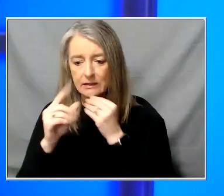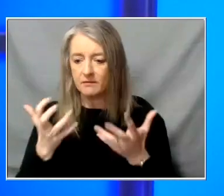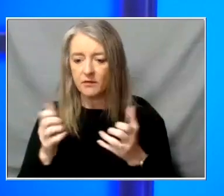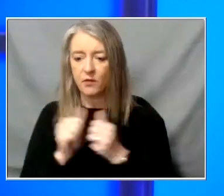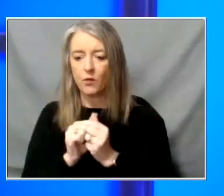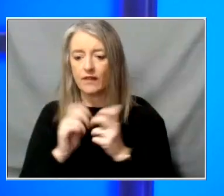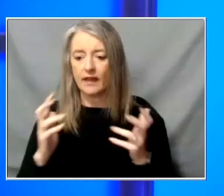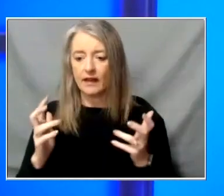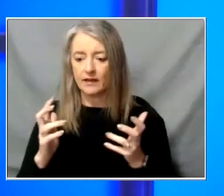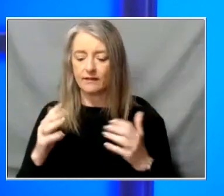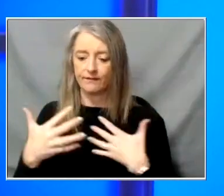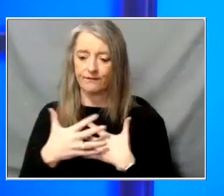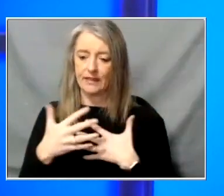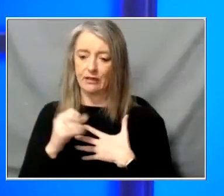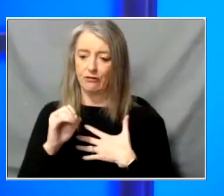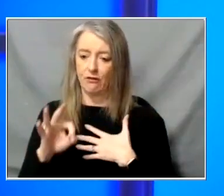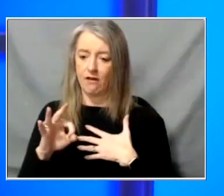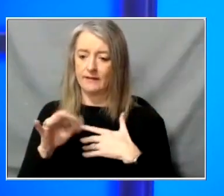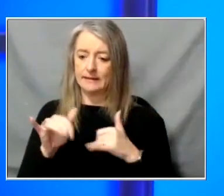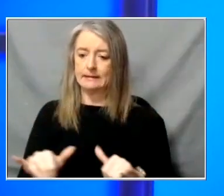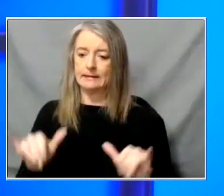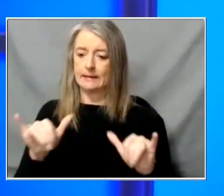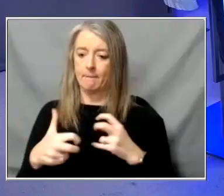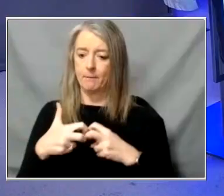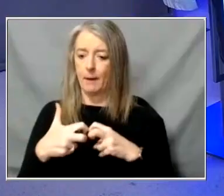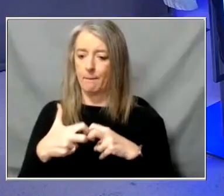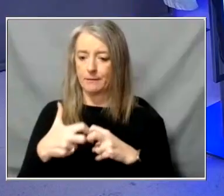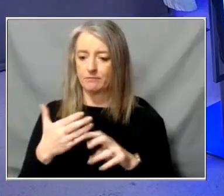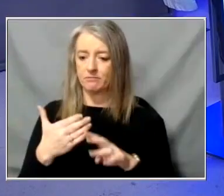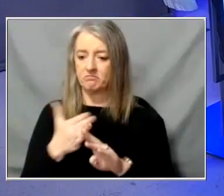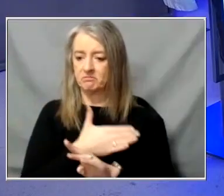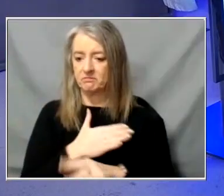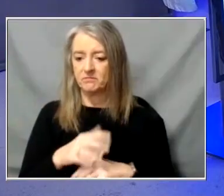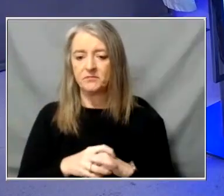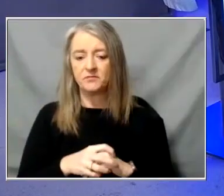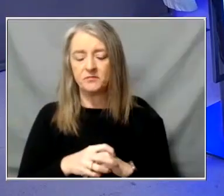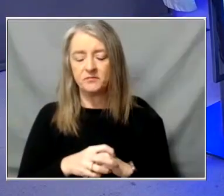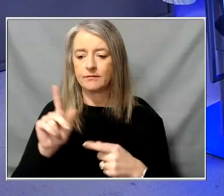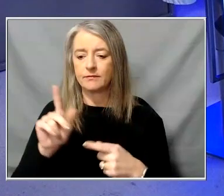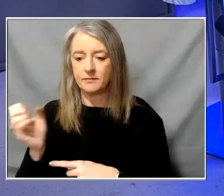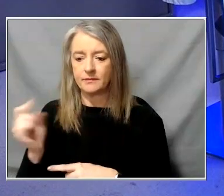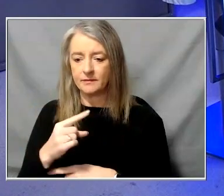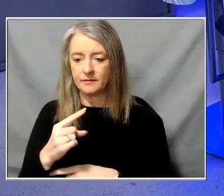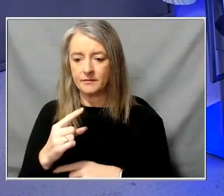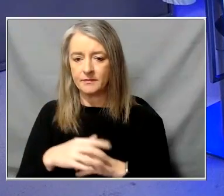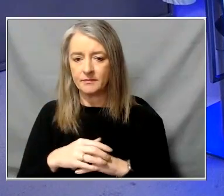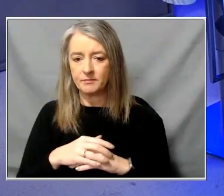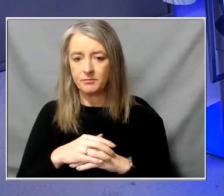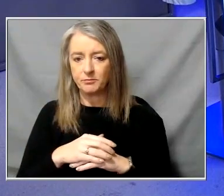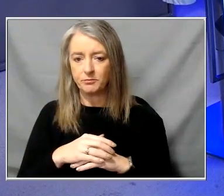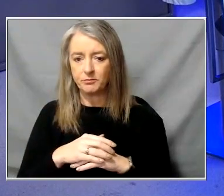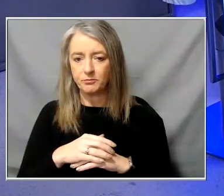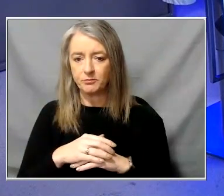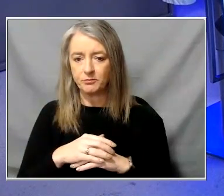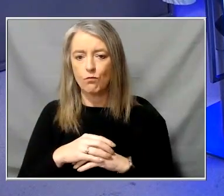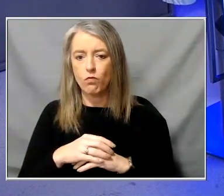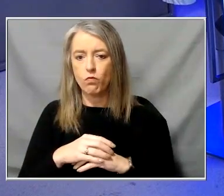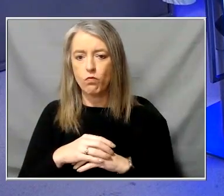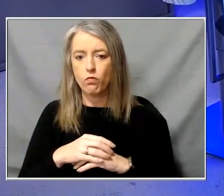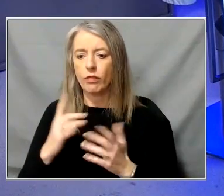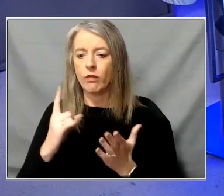know, if you have to remove a gallbladder, do you have to be on a special diet before or after the surgery? So typically I